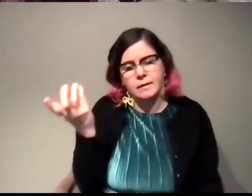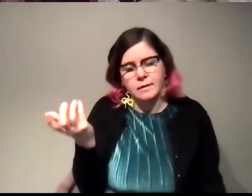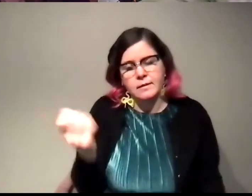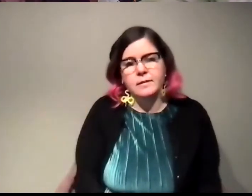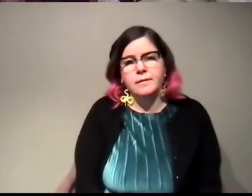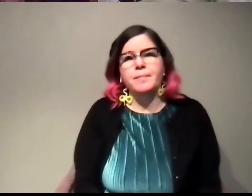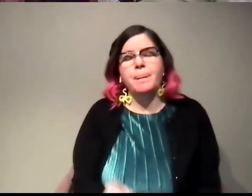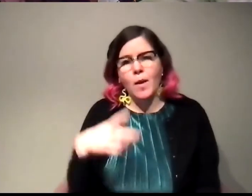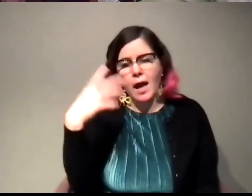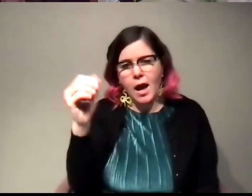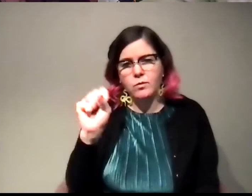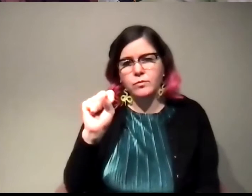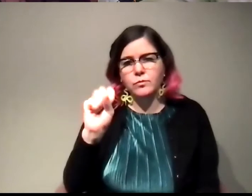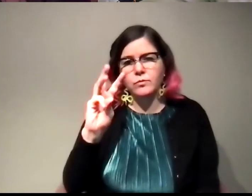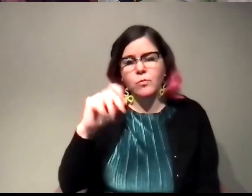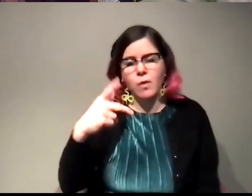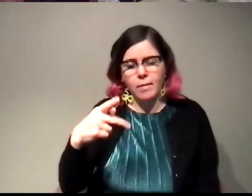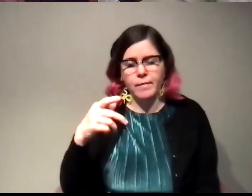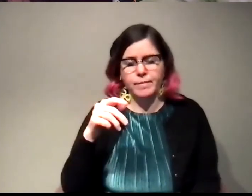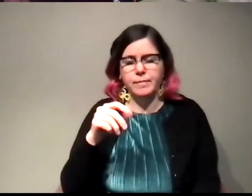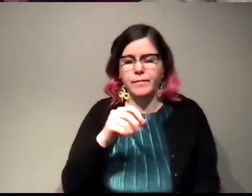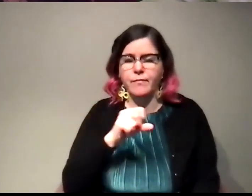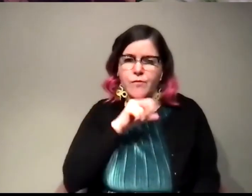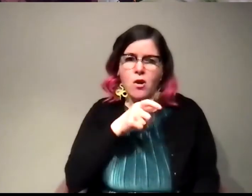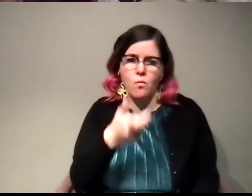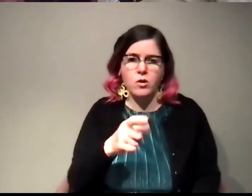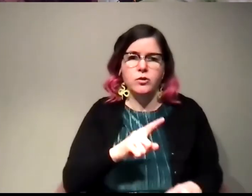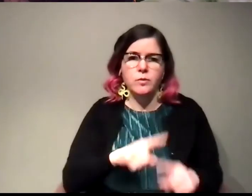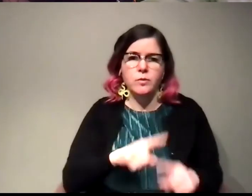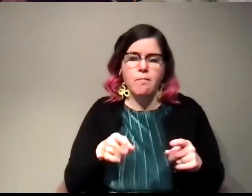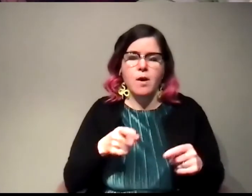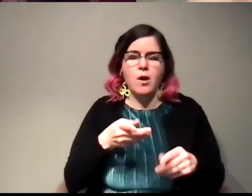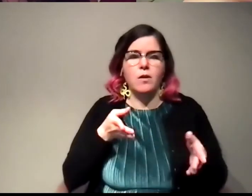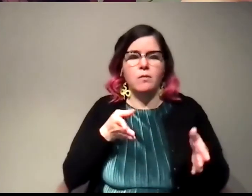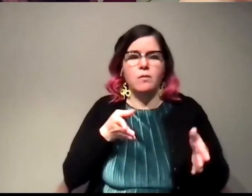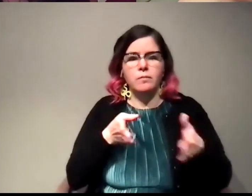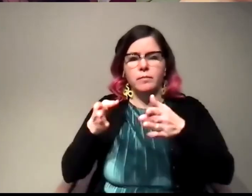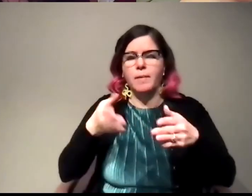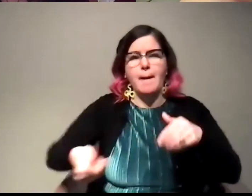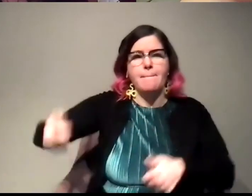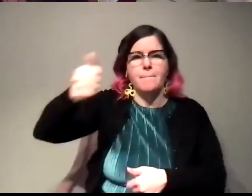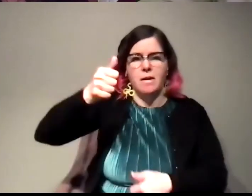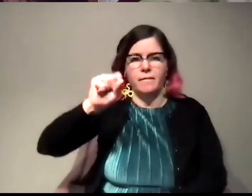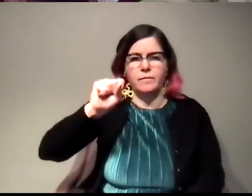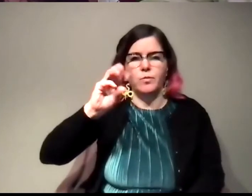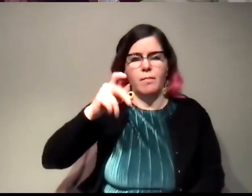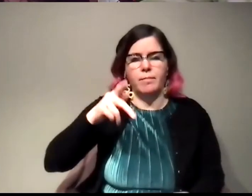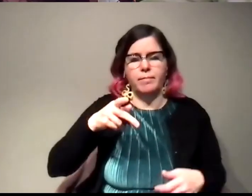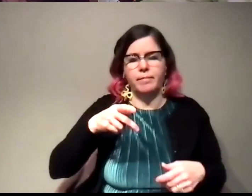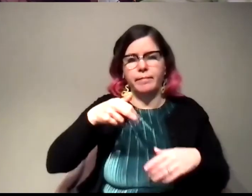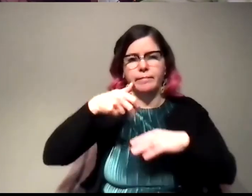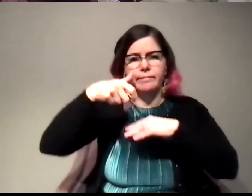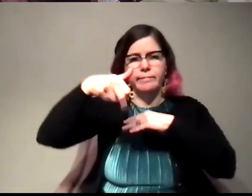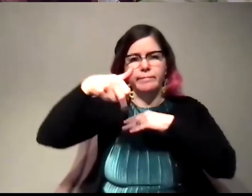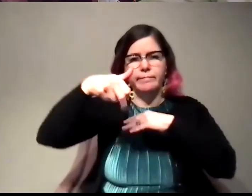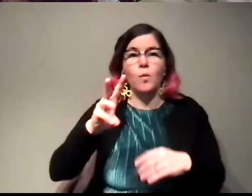out into the swamp at night for frog watch, but we are on a boardwalk. So we're actually elevated above the swamps. So if we're running into any wildlife, we're